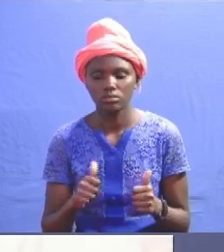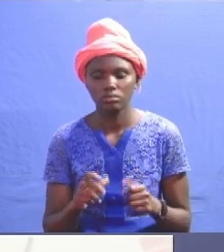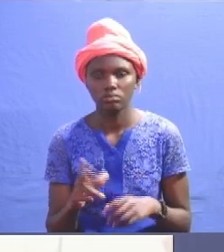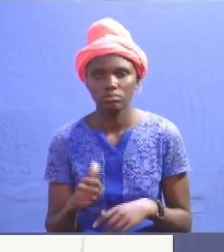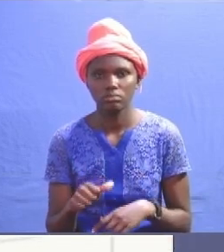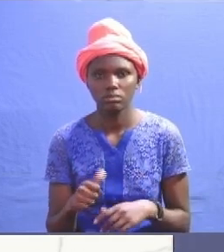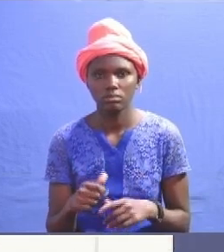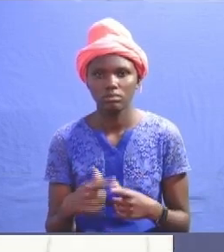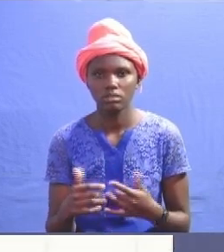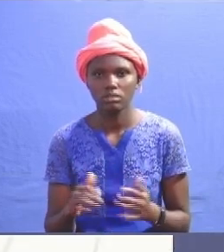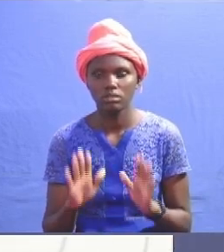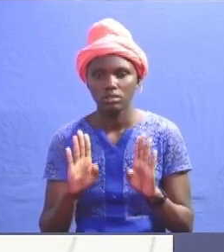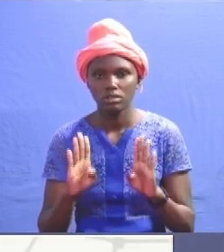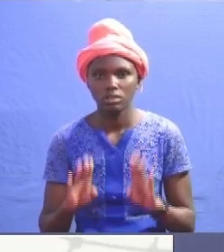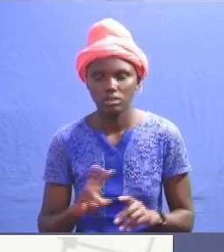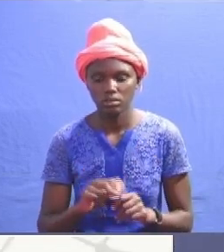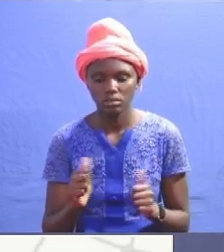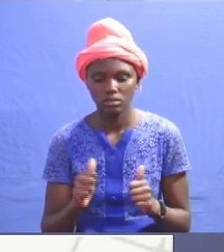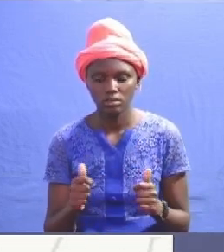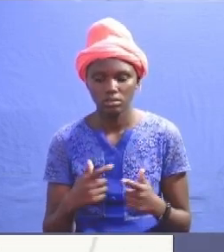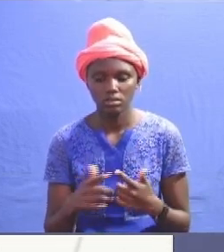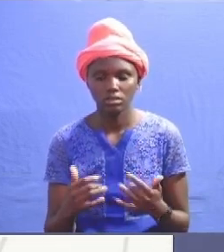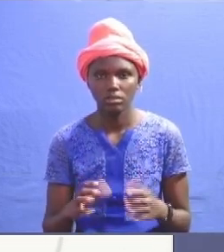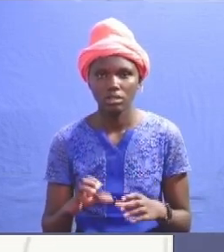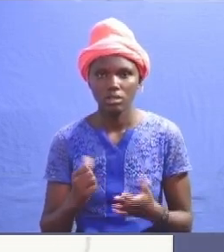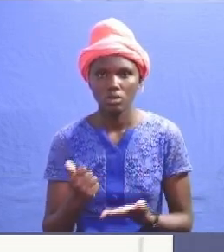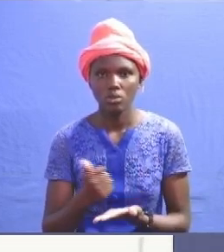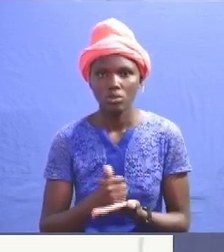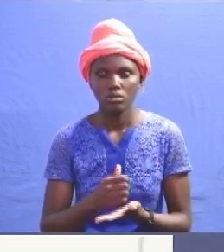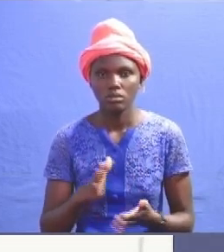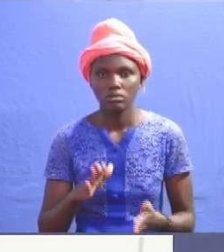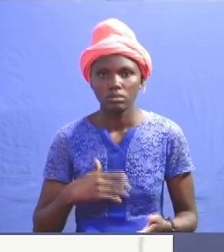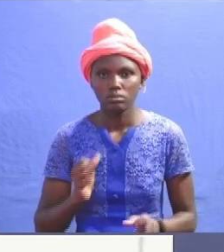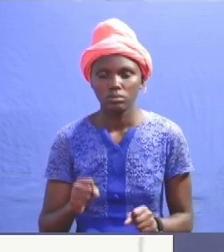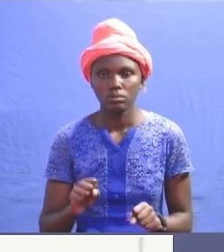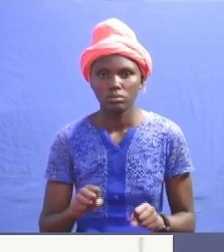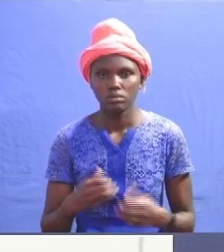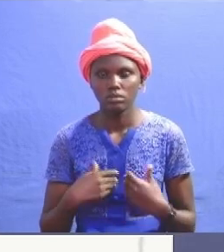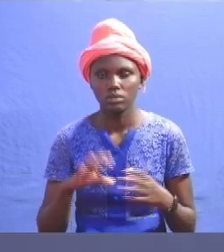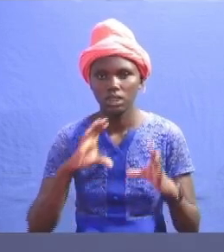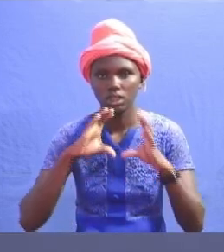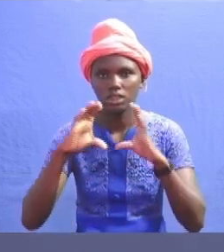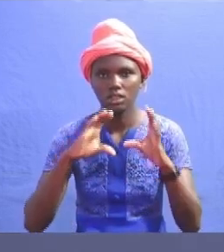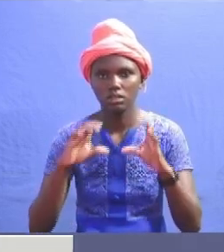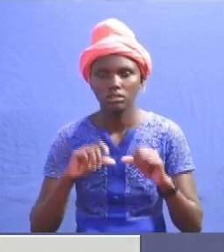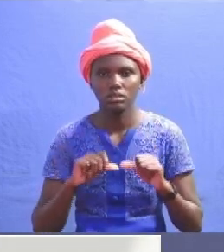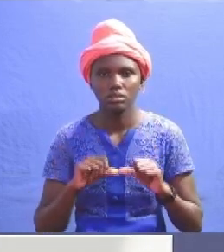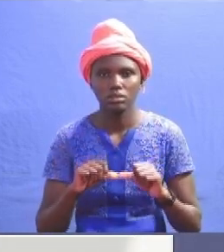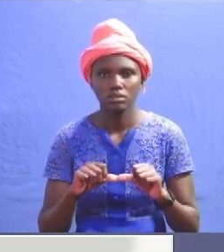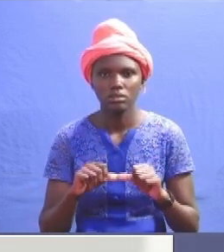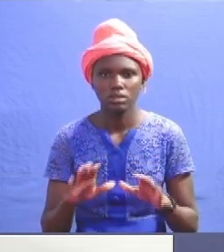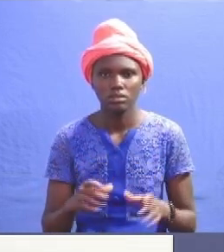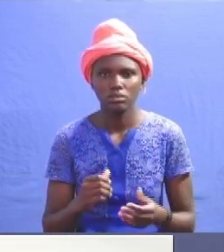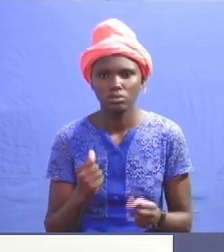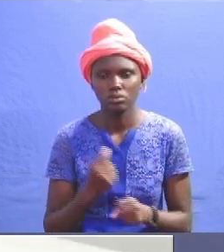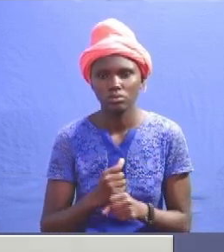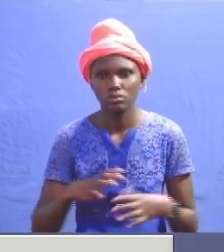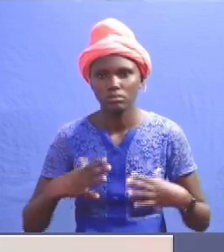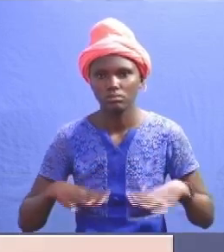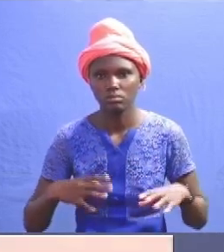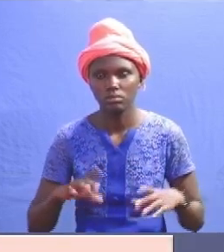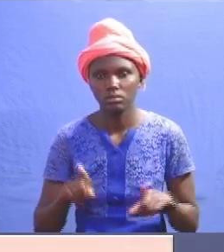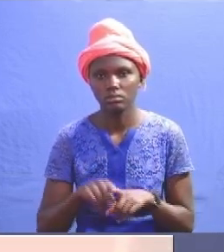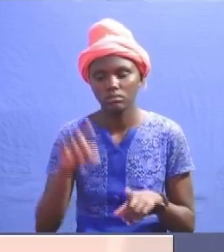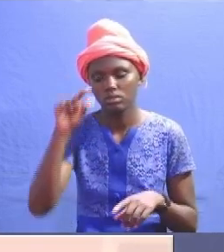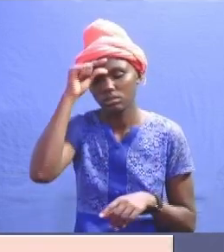importance as well, and I want to inform you that my office is going to have a conversation with the relevant people and the